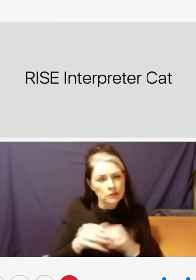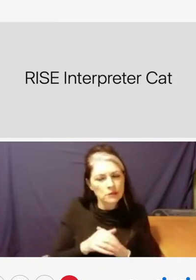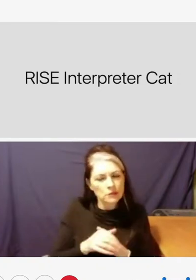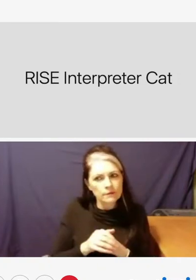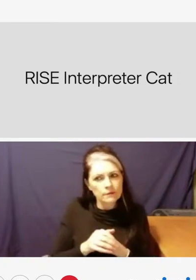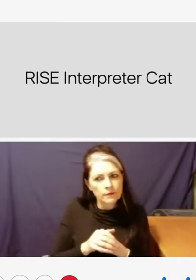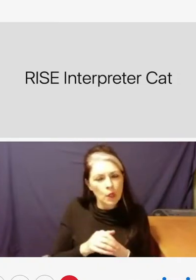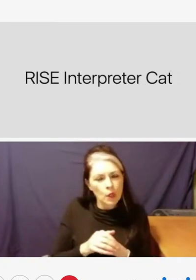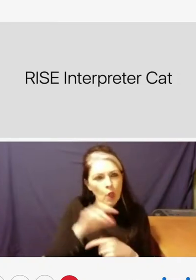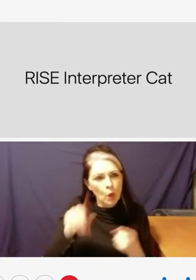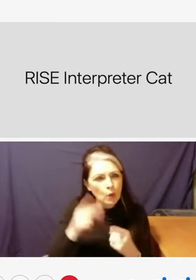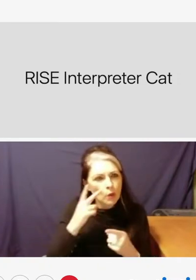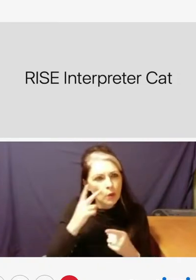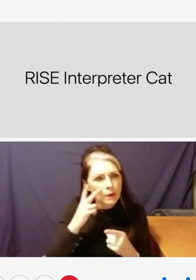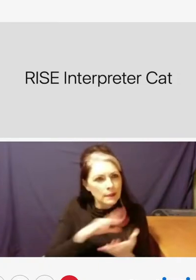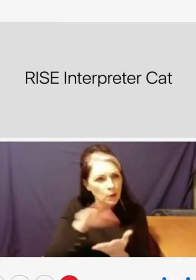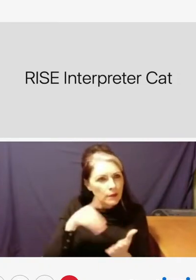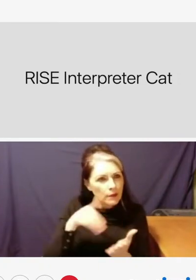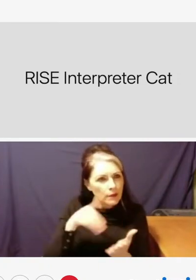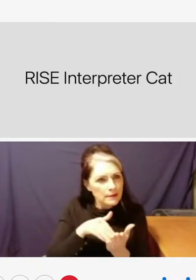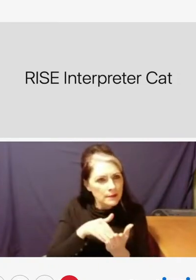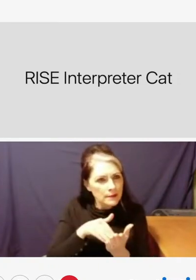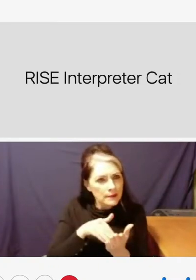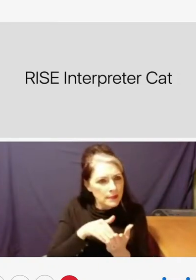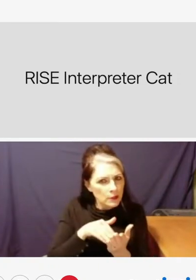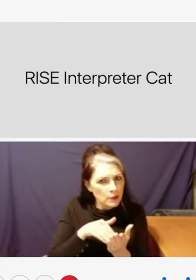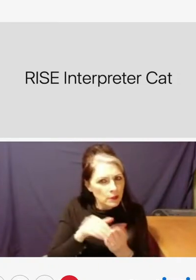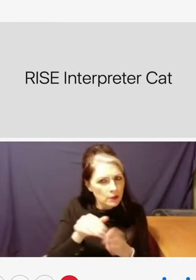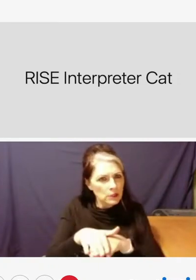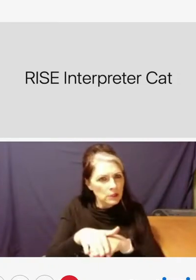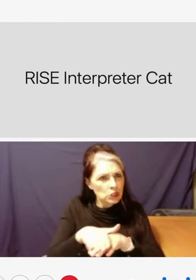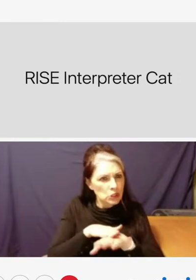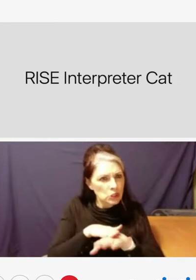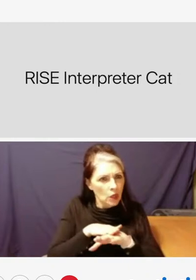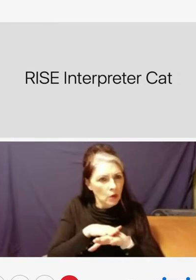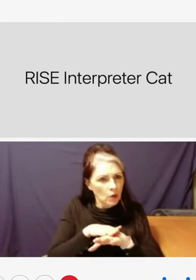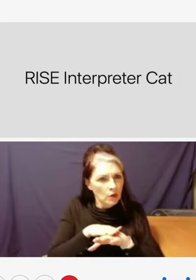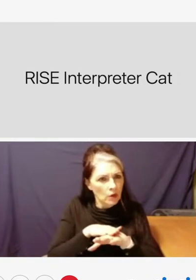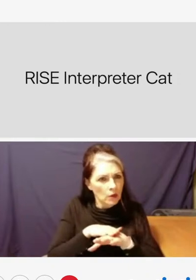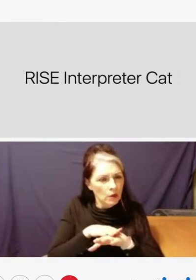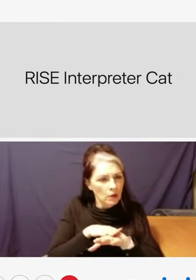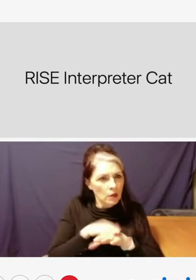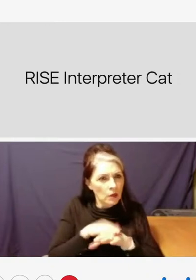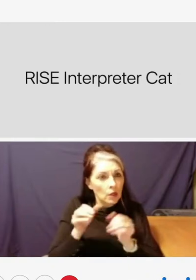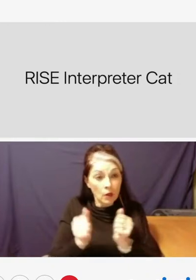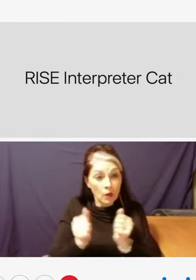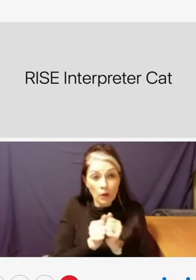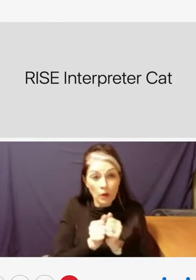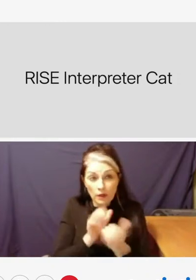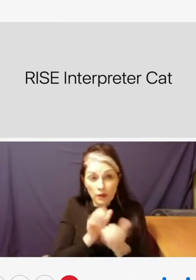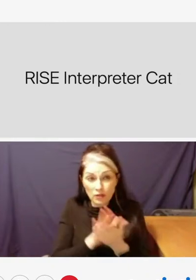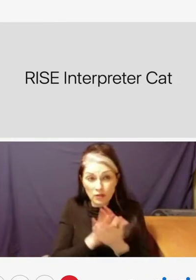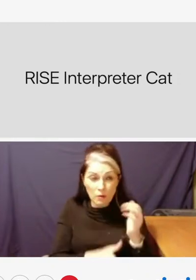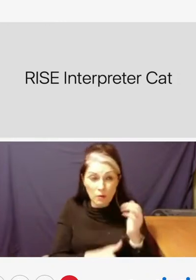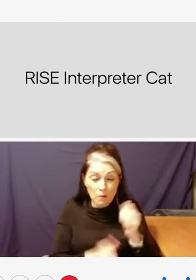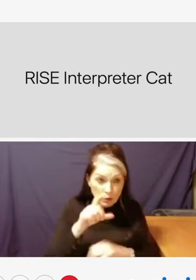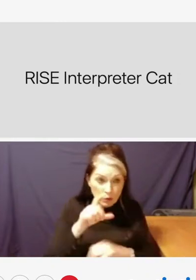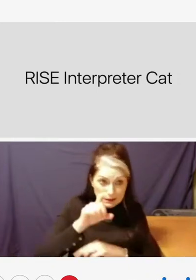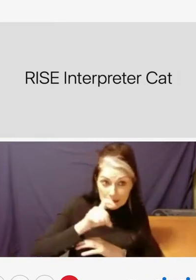slov um that is a school that has probably the most neediest of our students in our